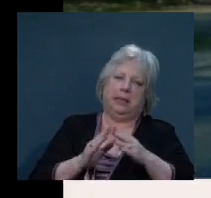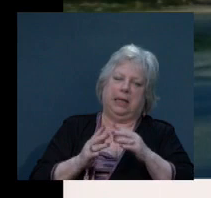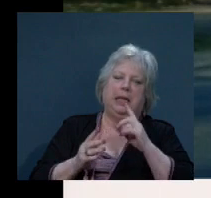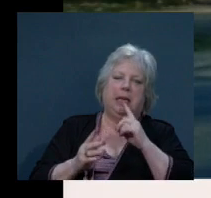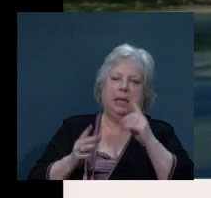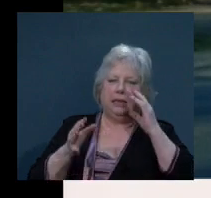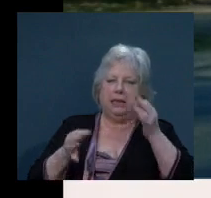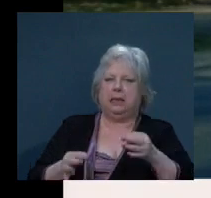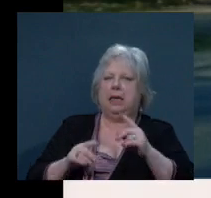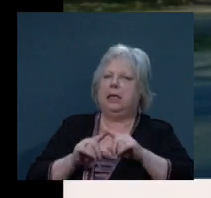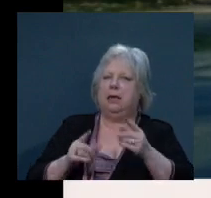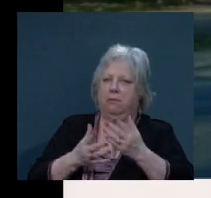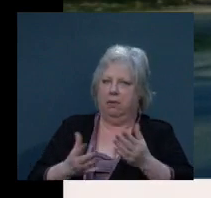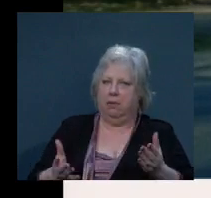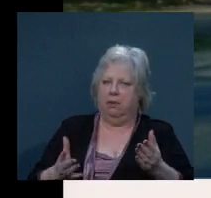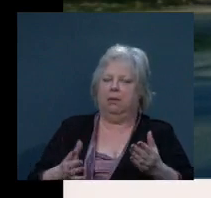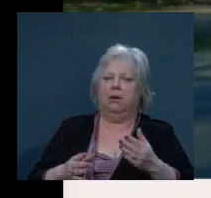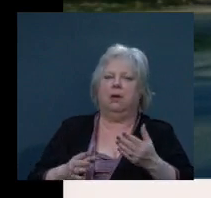neighborhood was plotted,